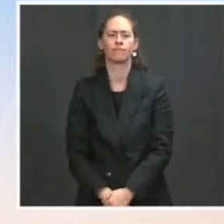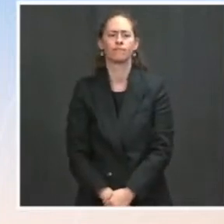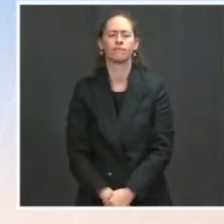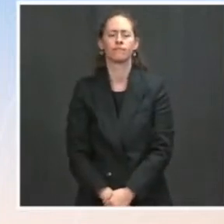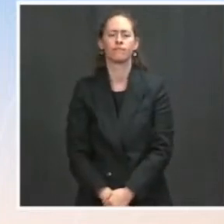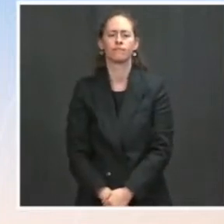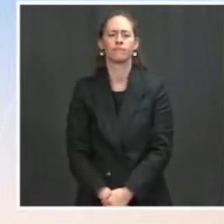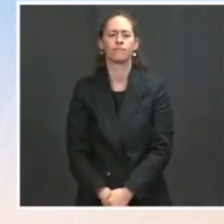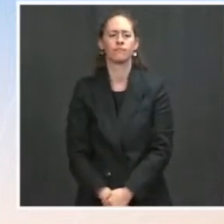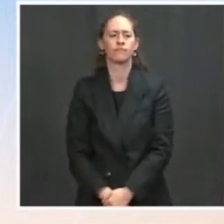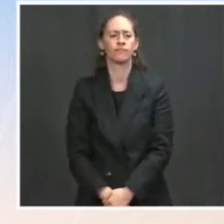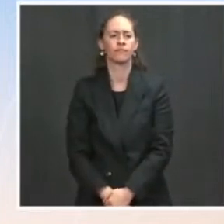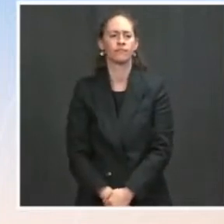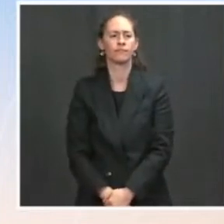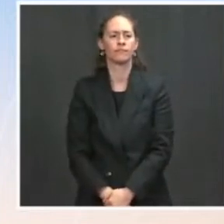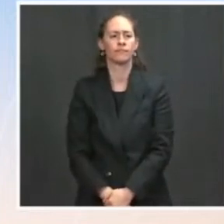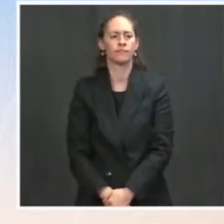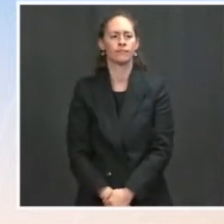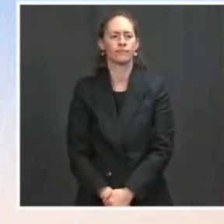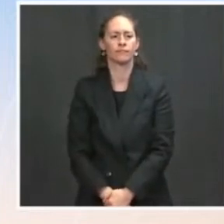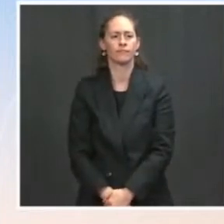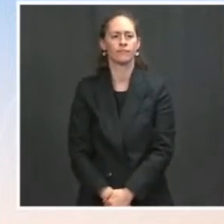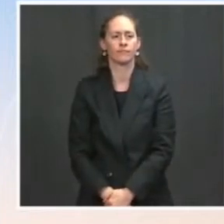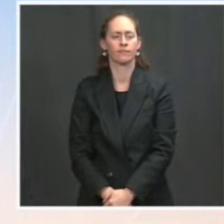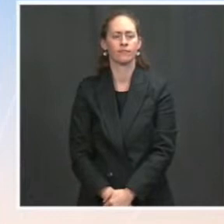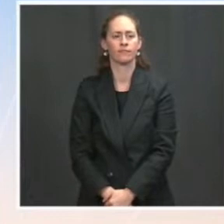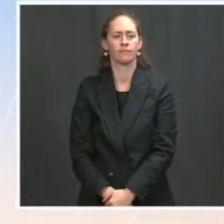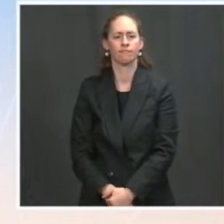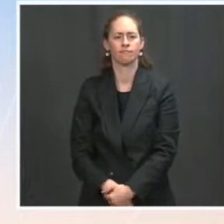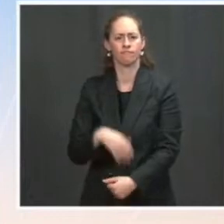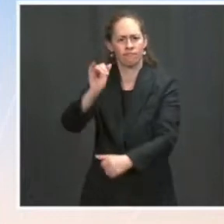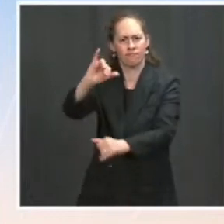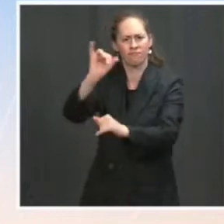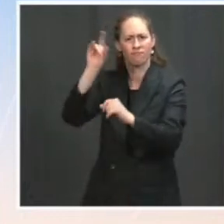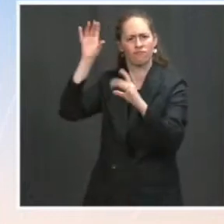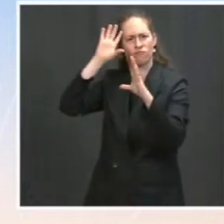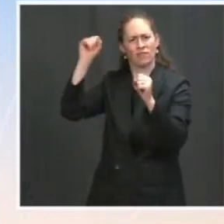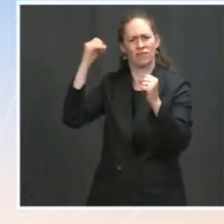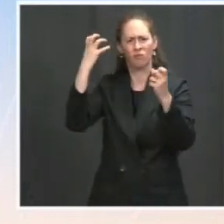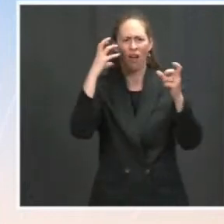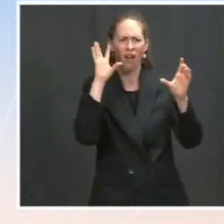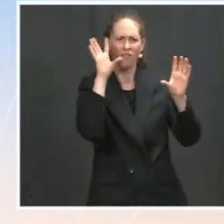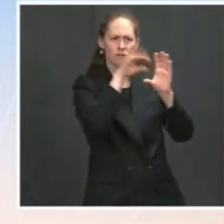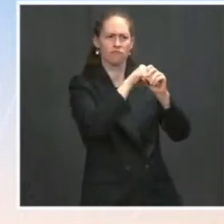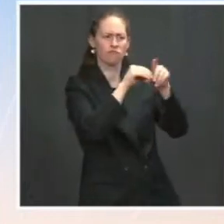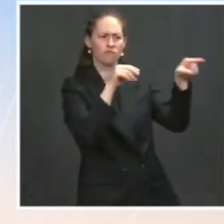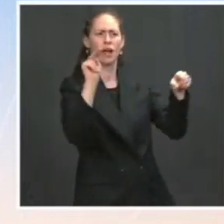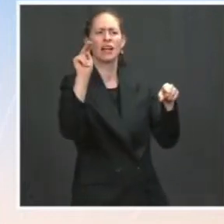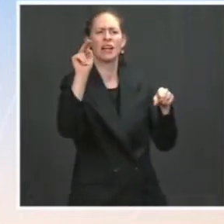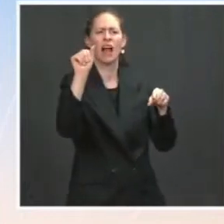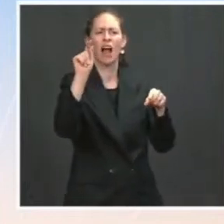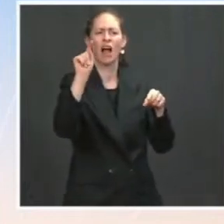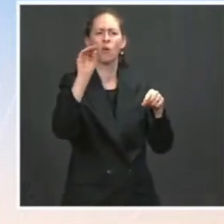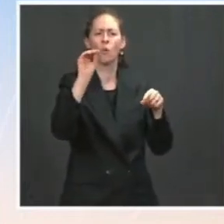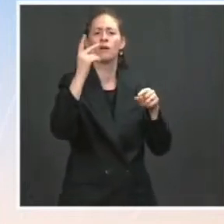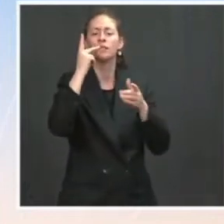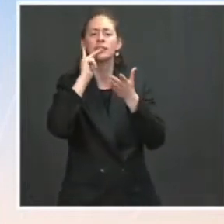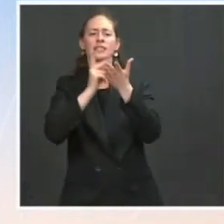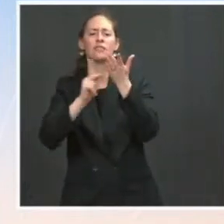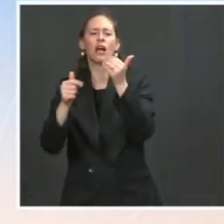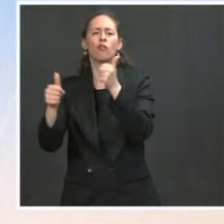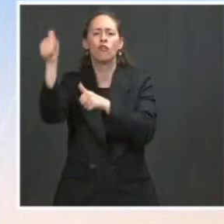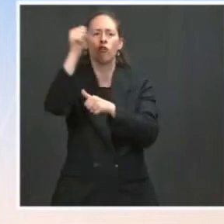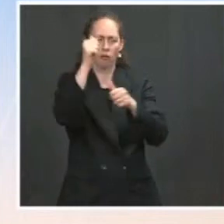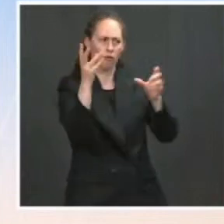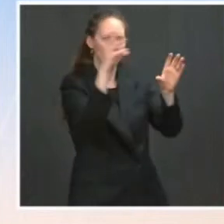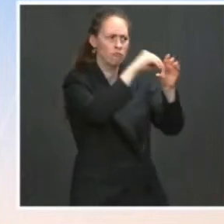engage with these allies, as well as the NATO Secretary General, about alliance efforts to meet future threats, which will be discussed at